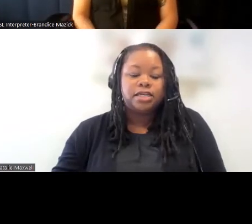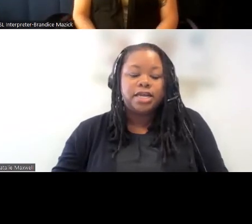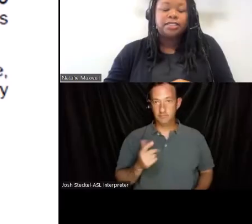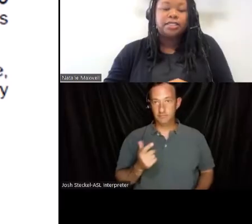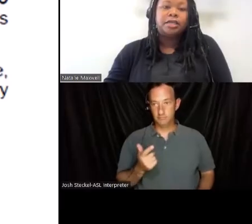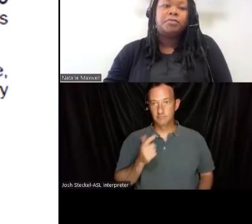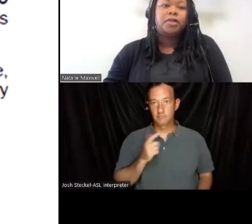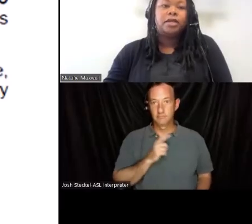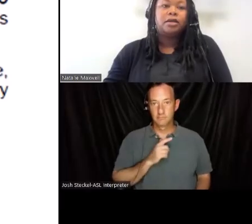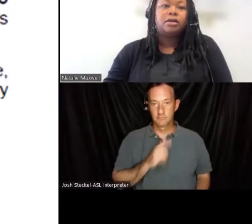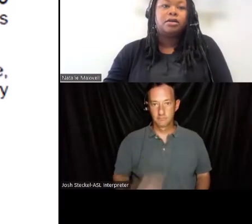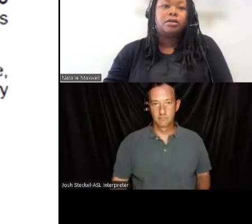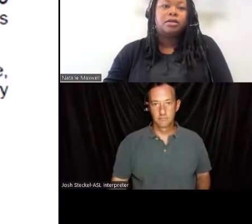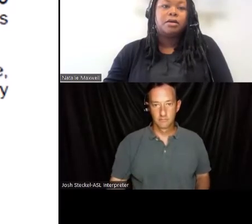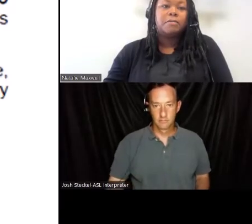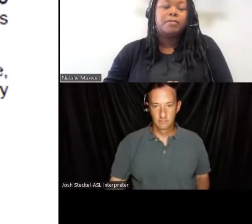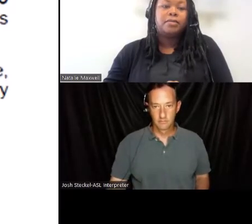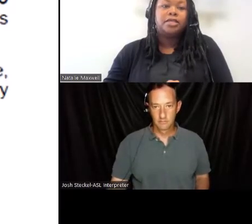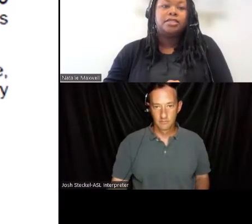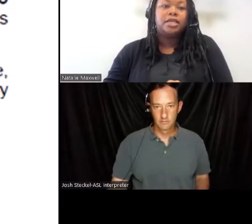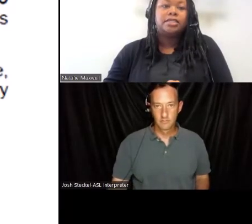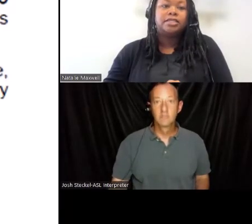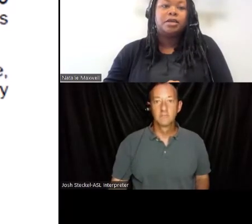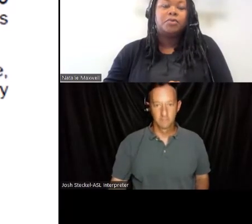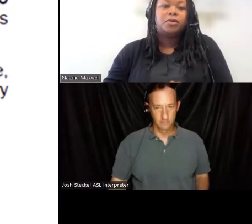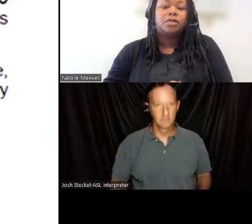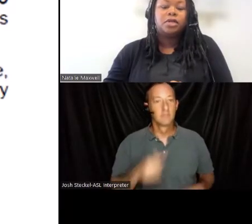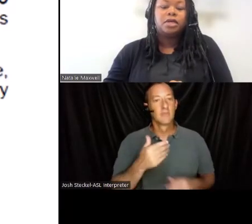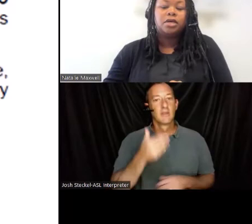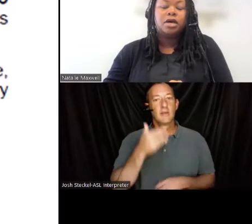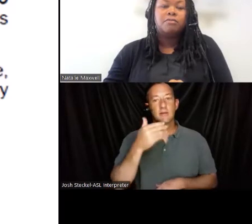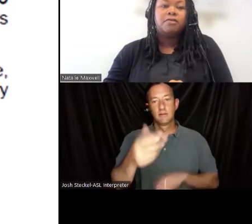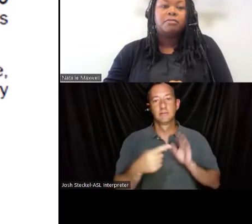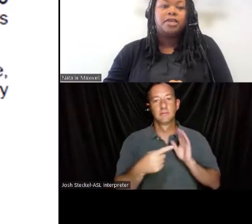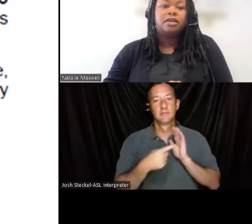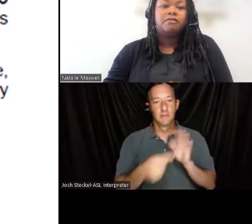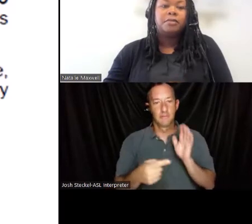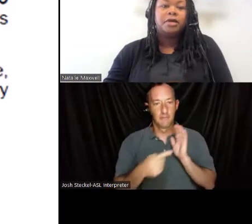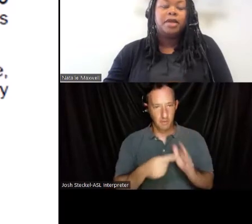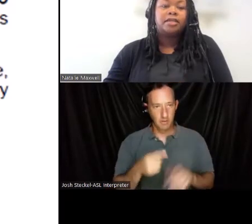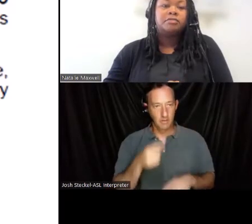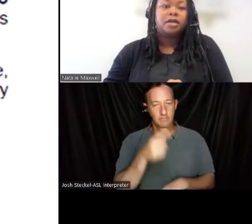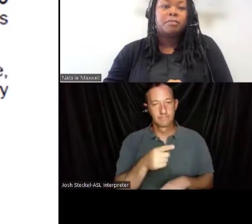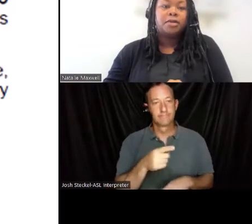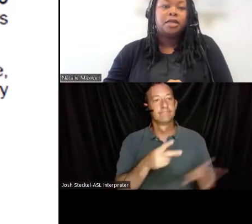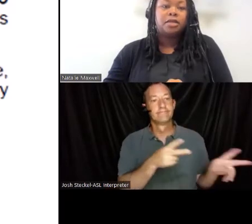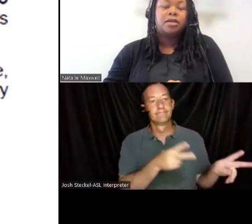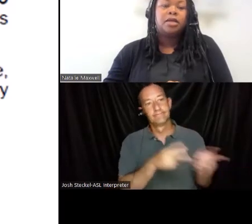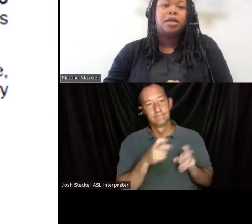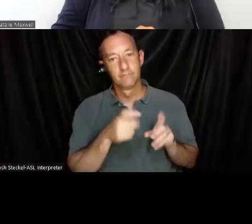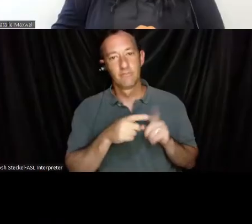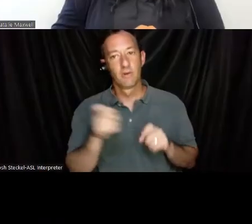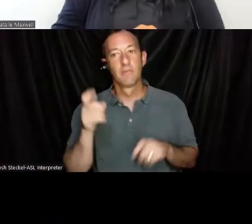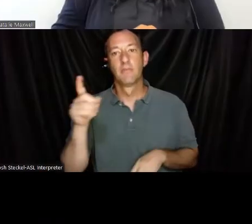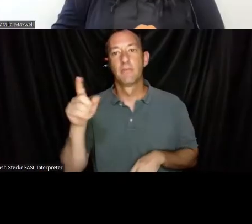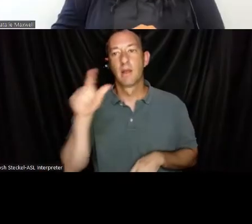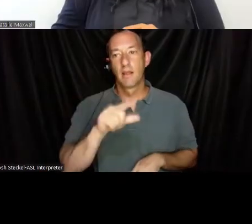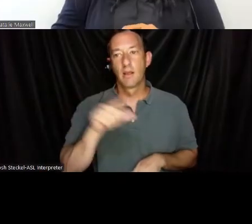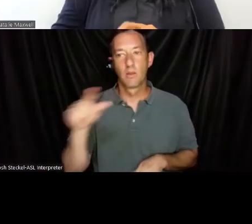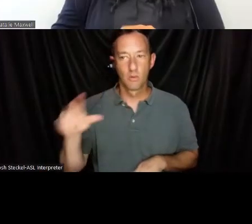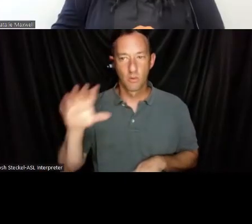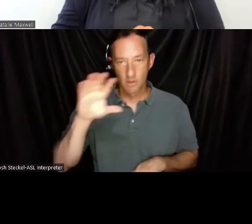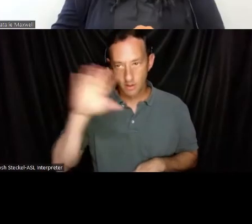The next example here is an example taken from a management company